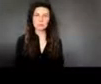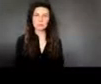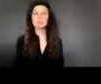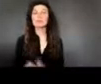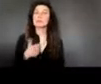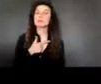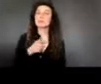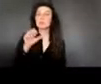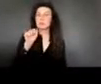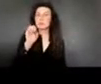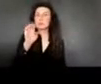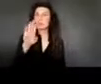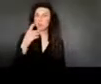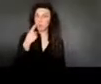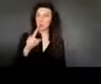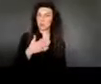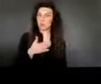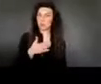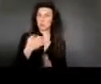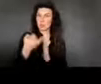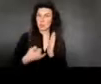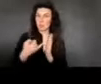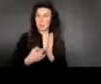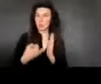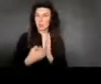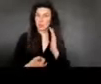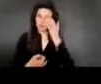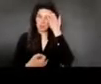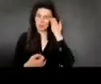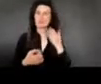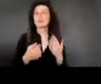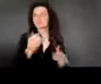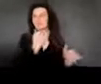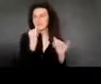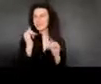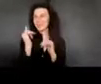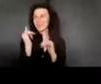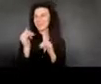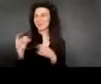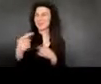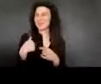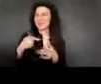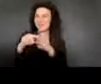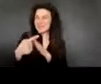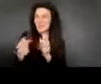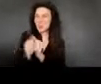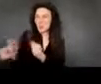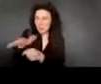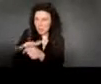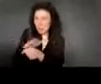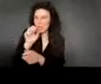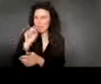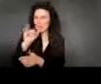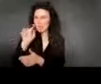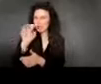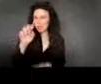In my case, I also started with the site. I really liked the way that was framed.